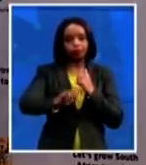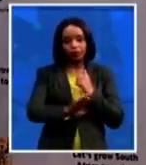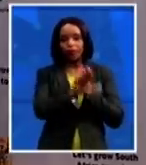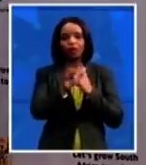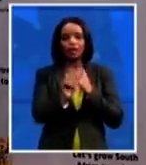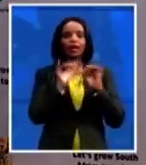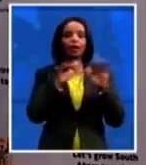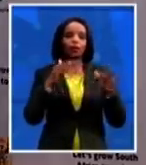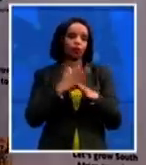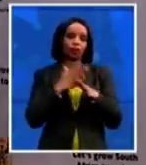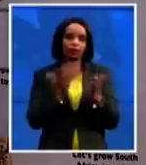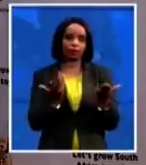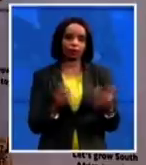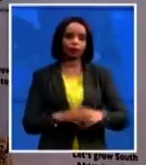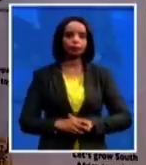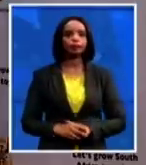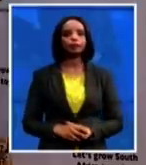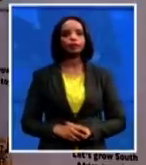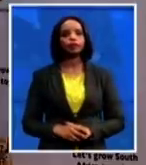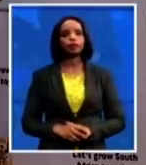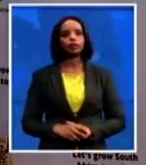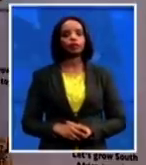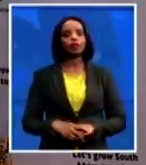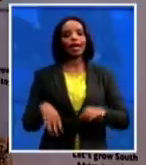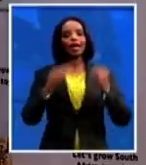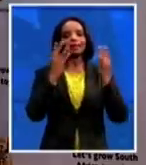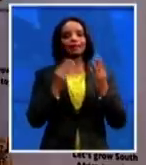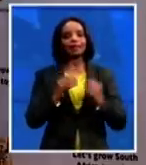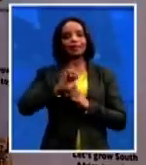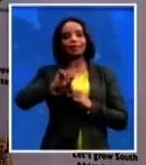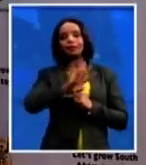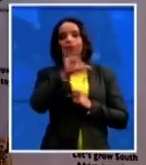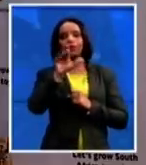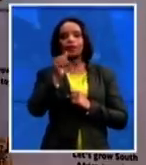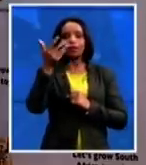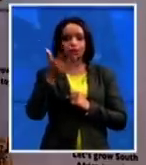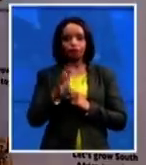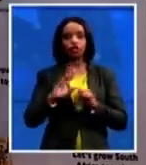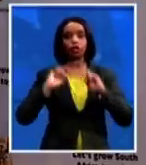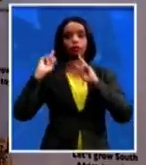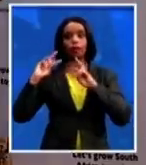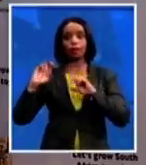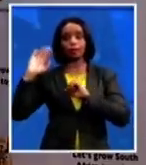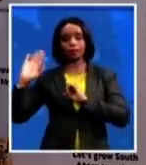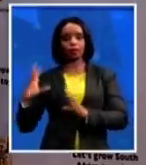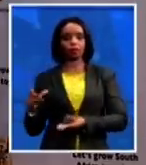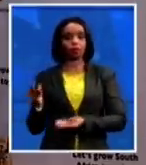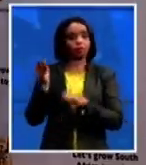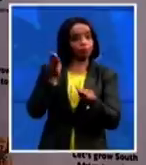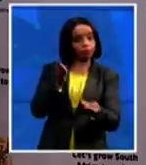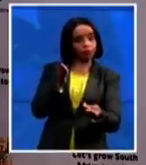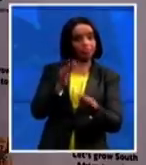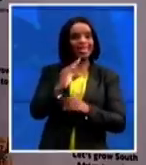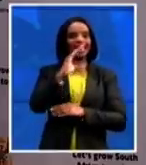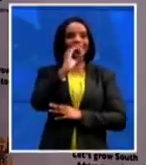State South Africa recent survey results, which showed 0.5% point increase in the